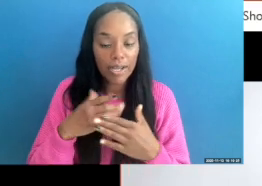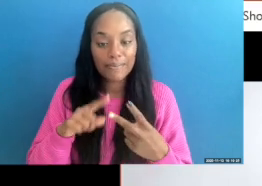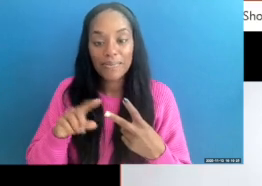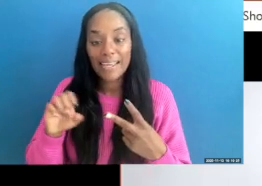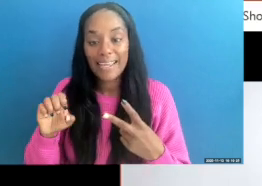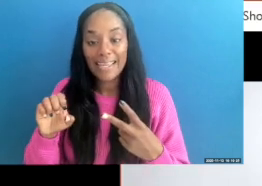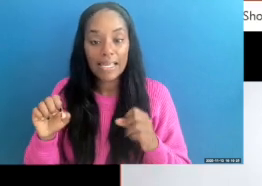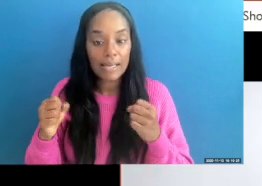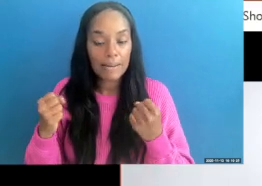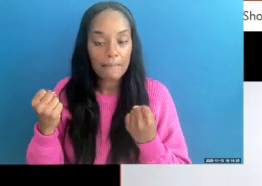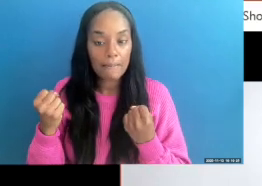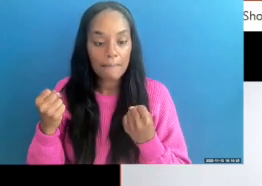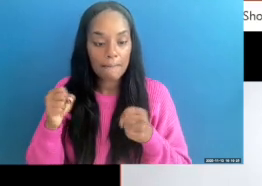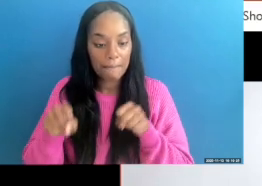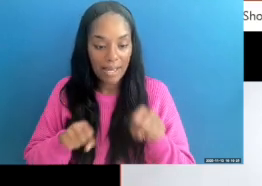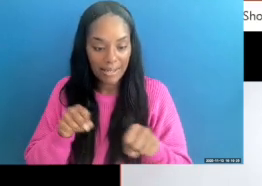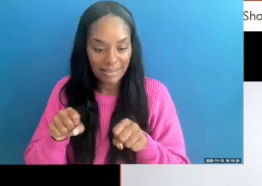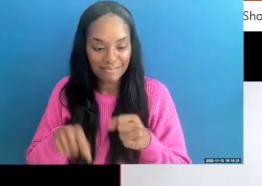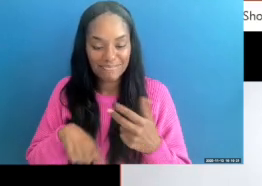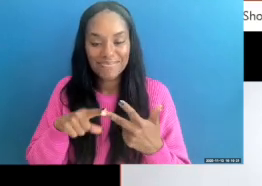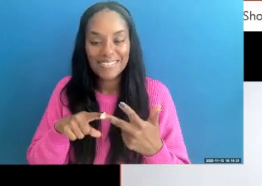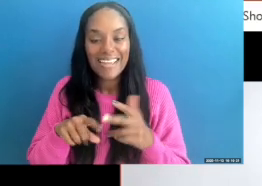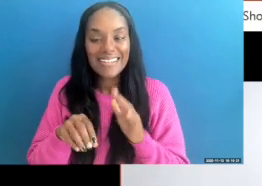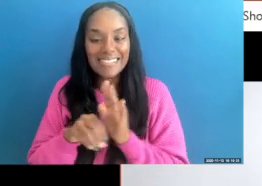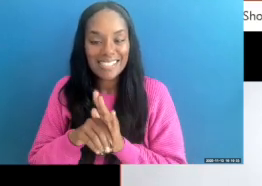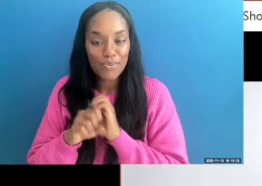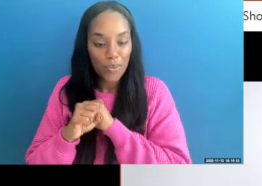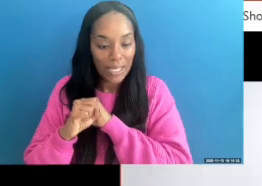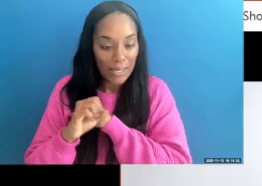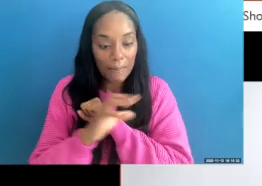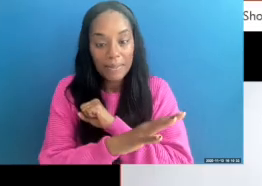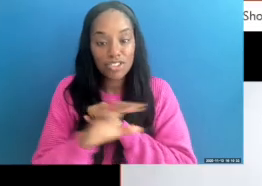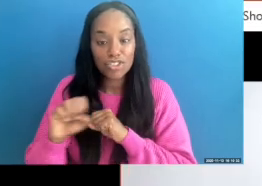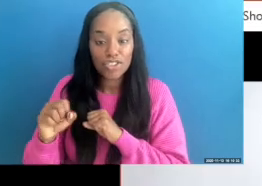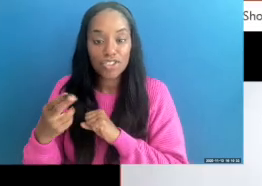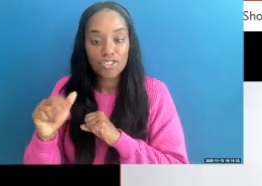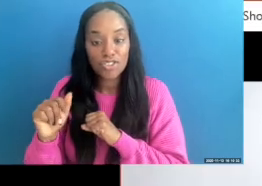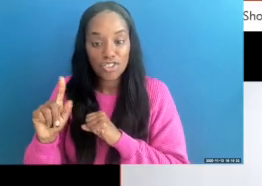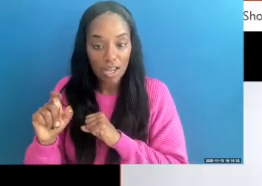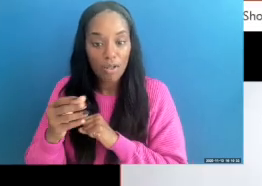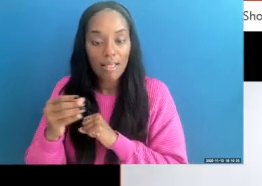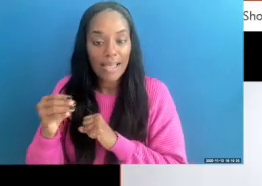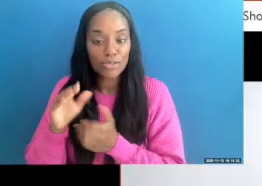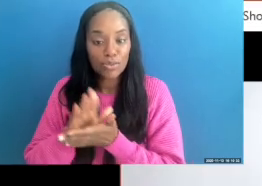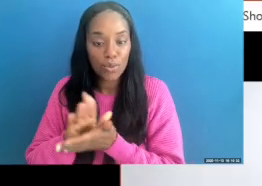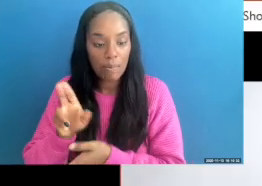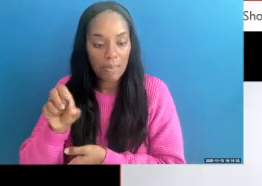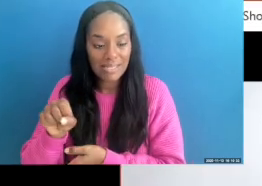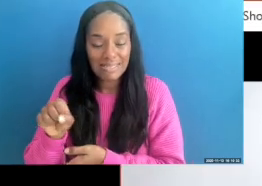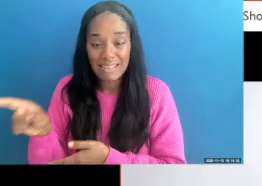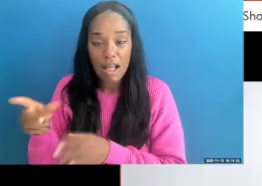and e-bikes to zero-emission shuttles and school buses. These stories show